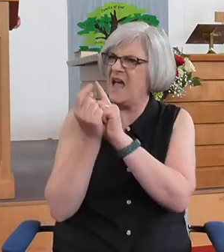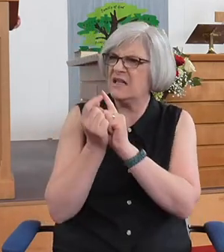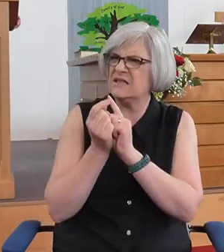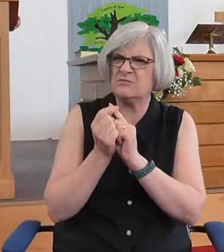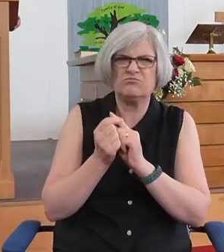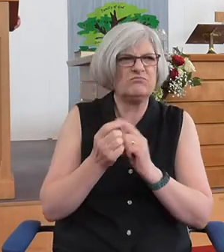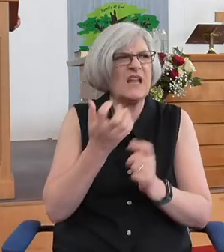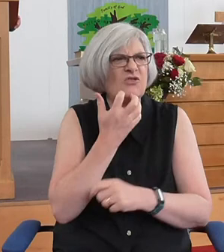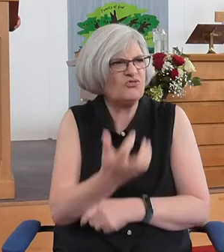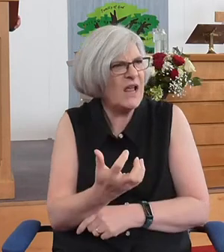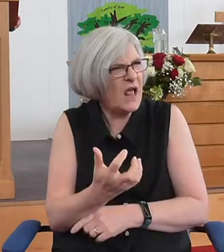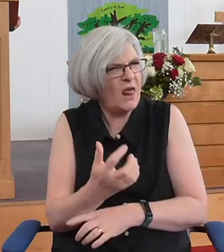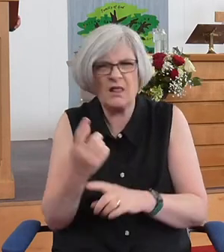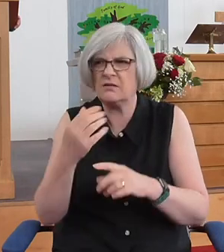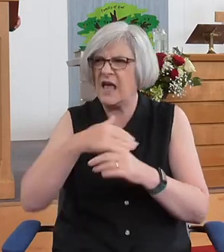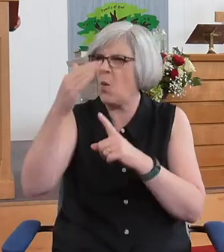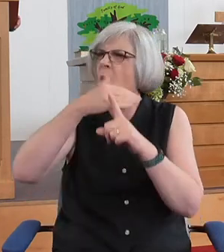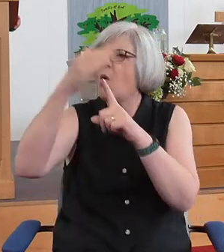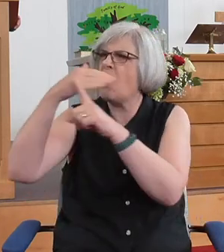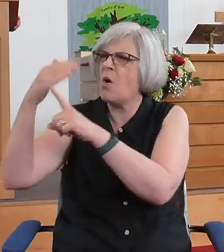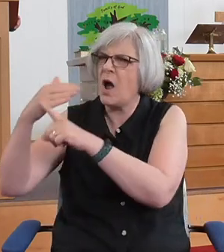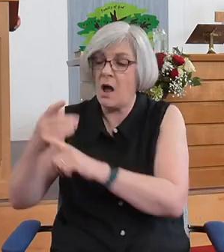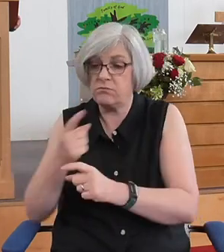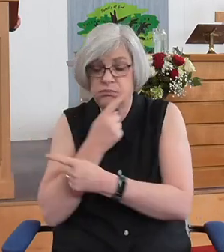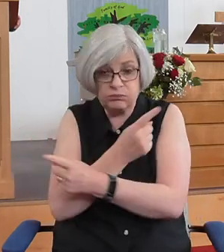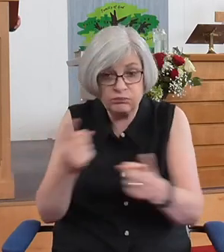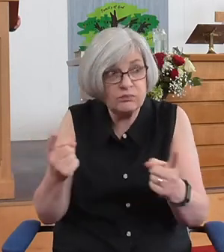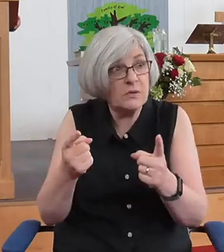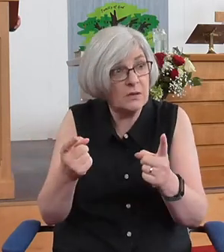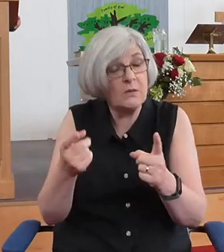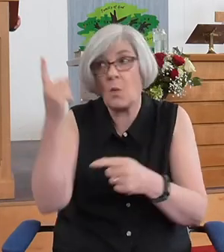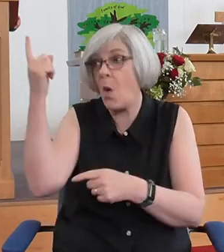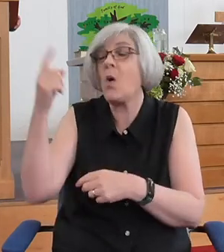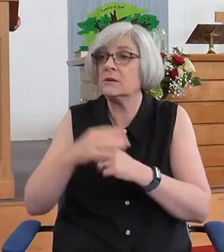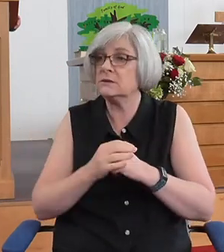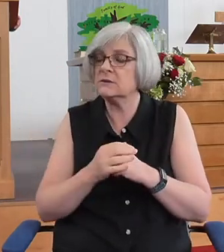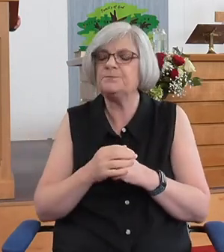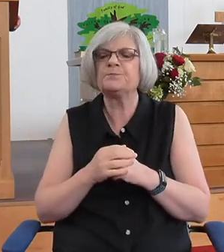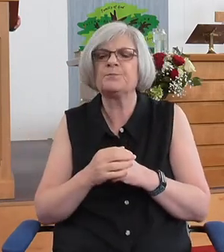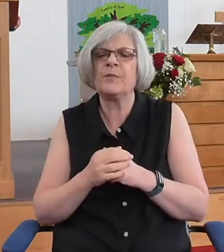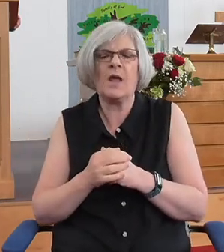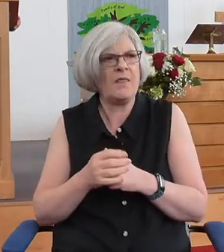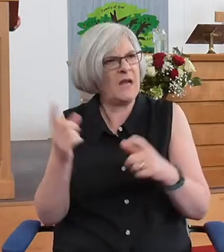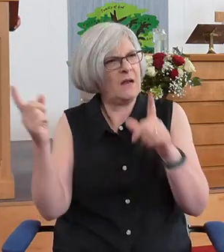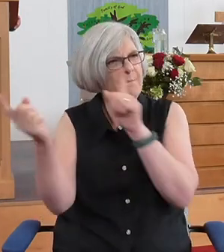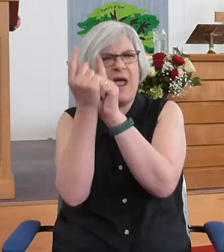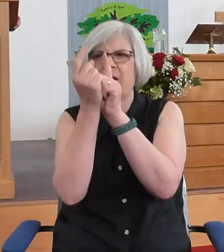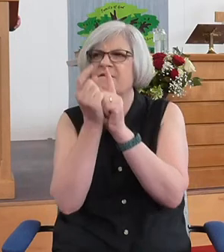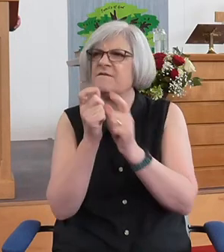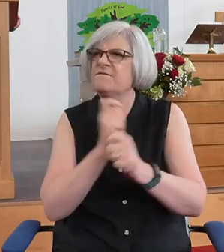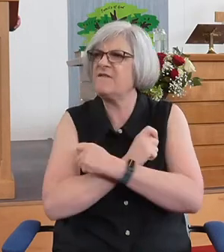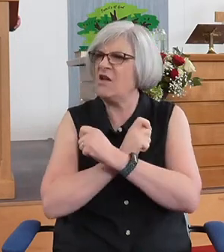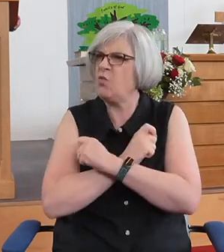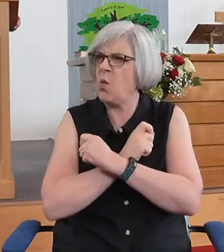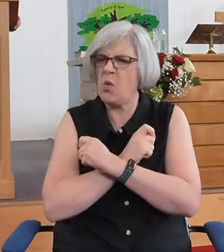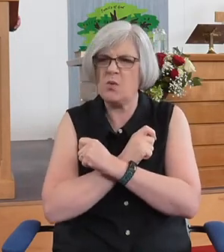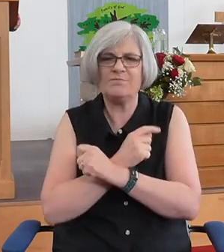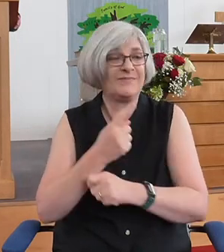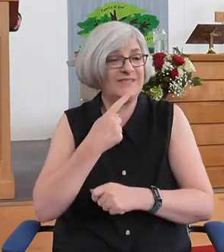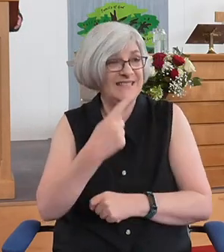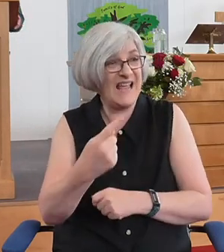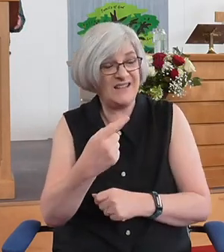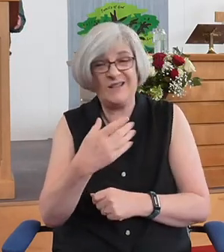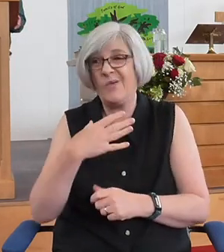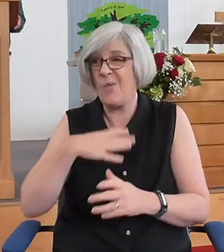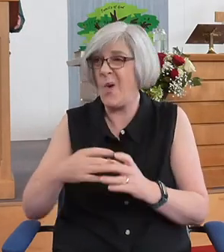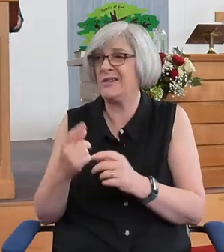gave them God's message. Then he met Pharaoh, and he passed on God's message as wanting his people to go to